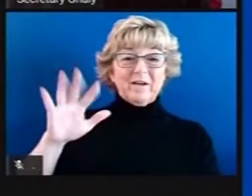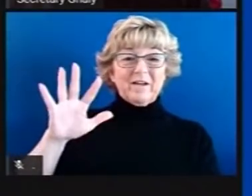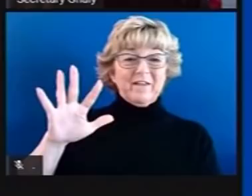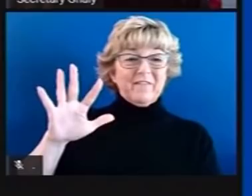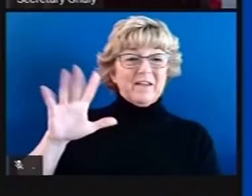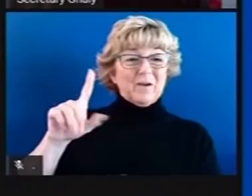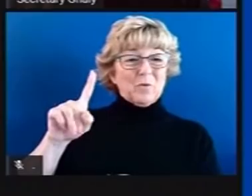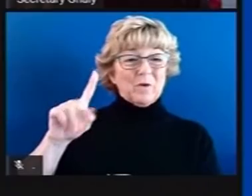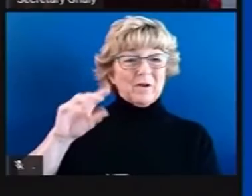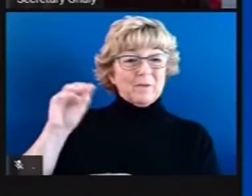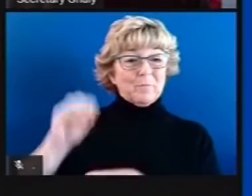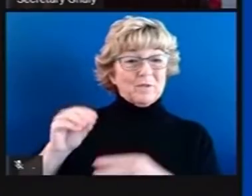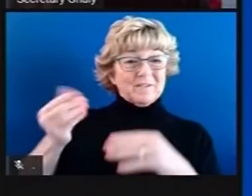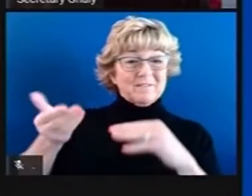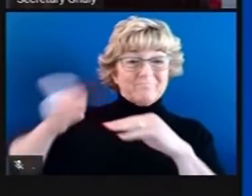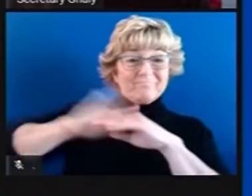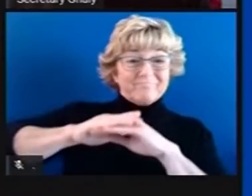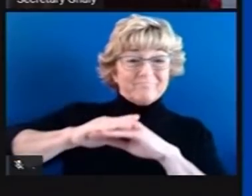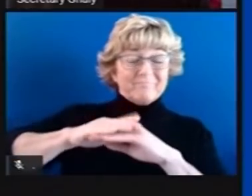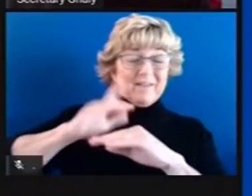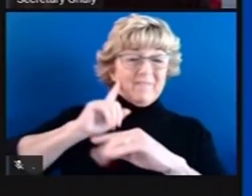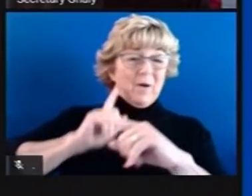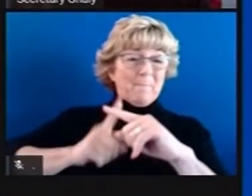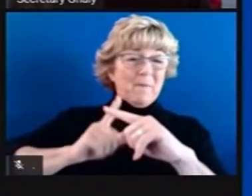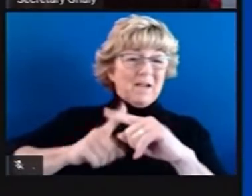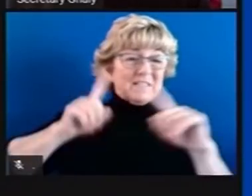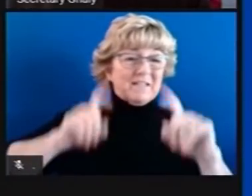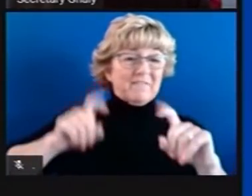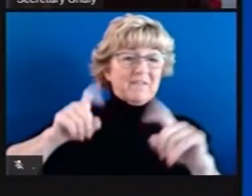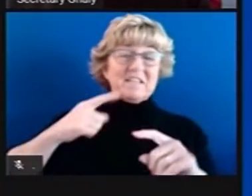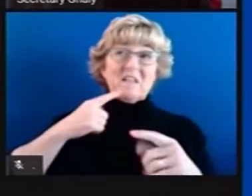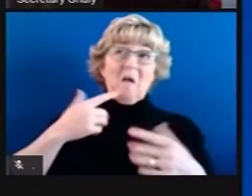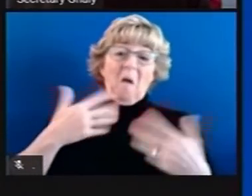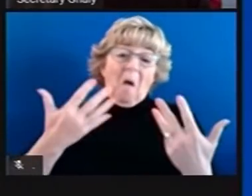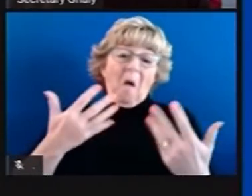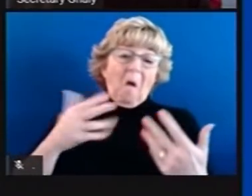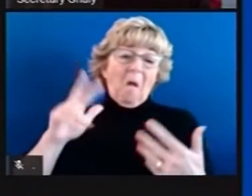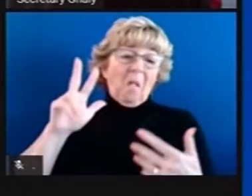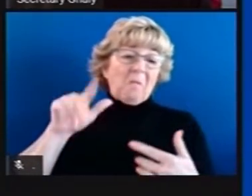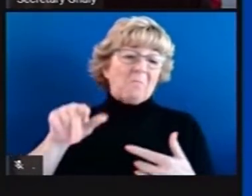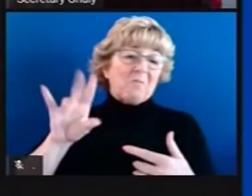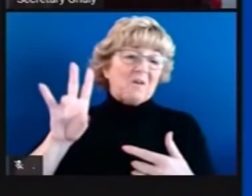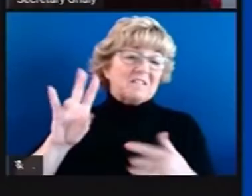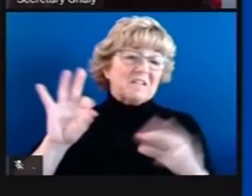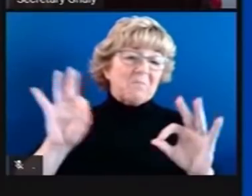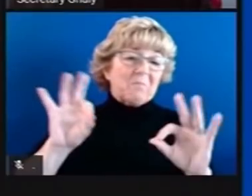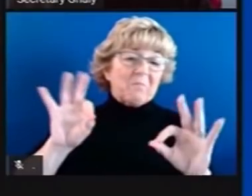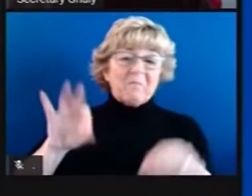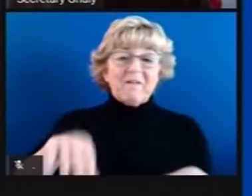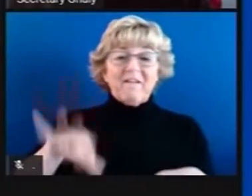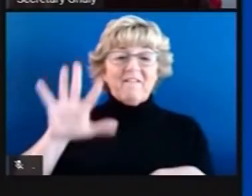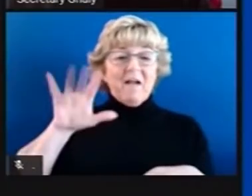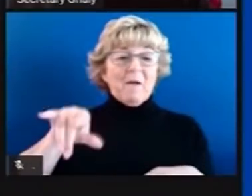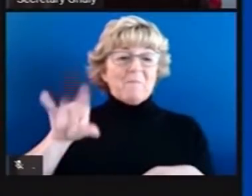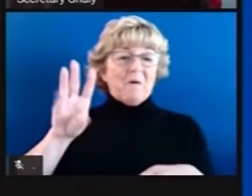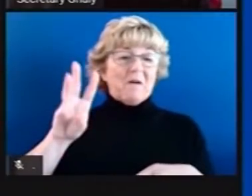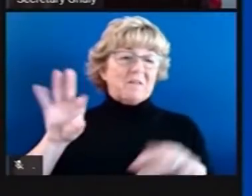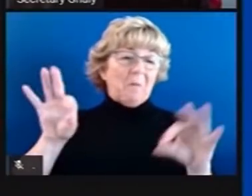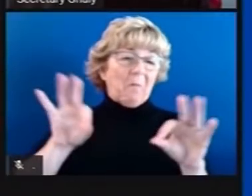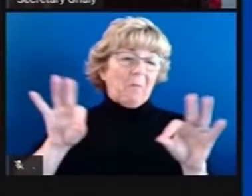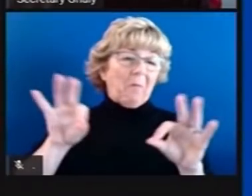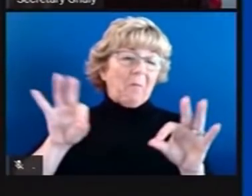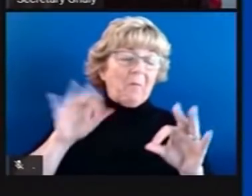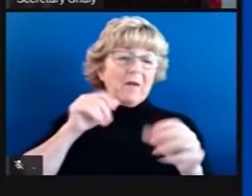51% increase in test positivity. So you might say, 3.7%, 5.6%, what's the big